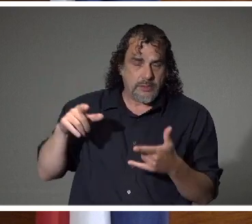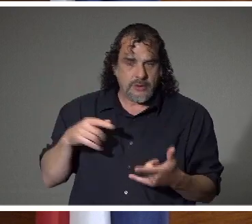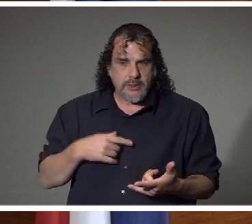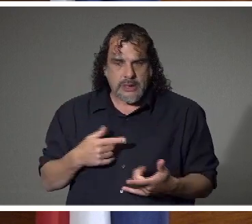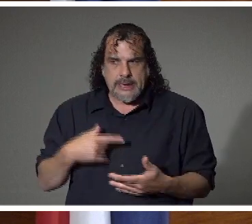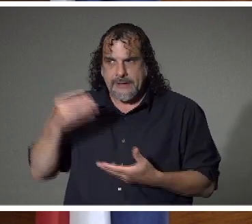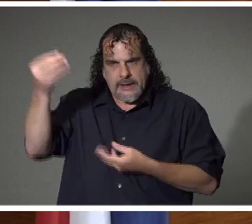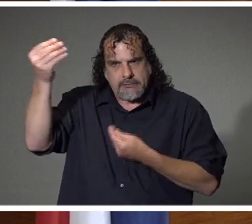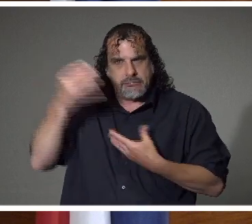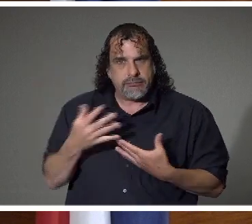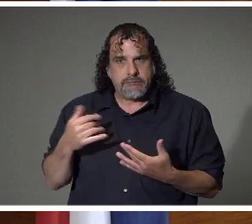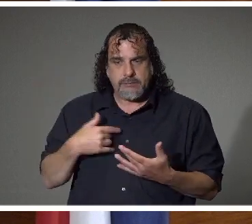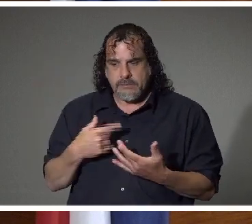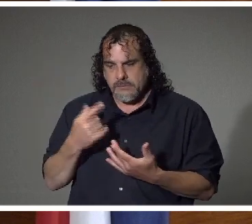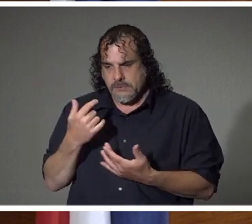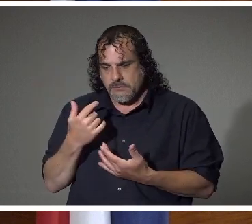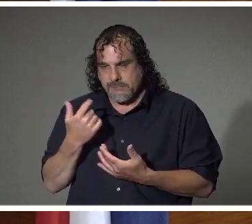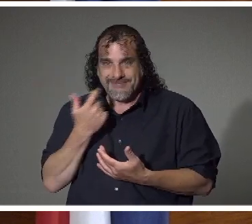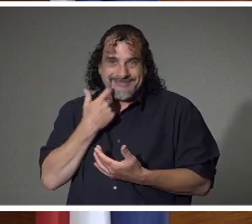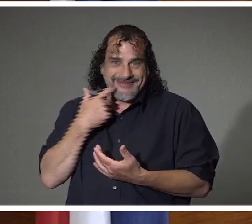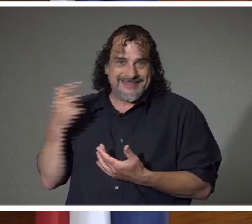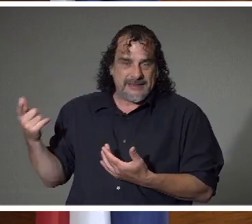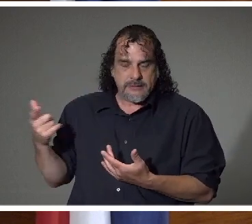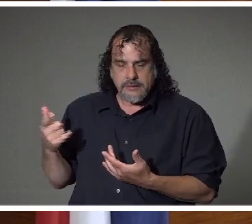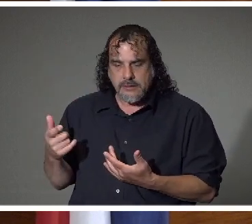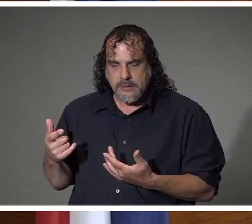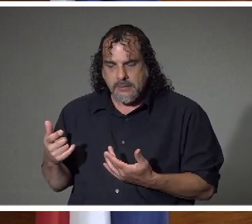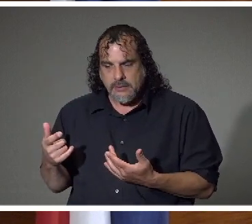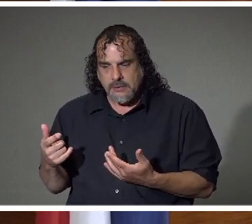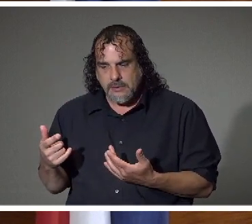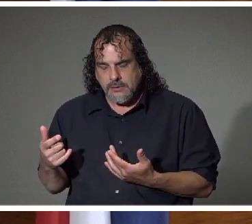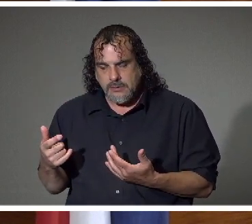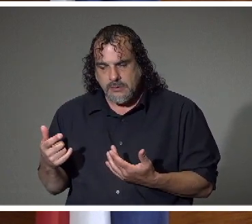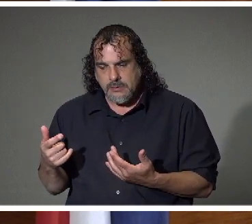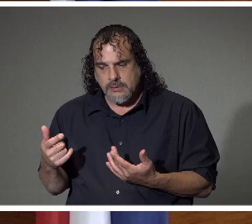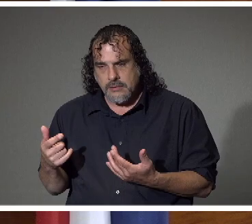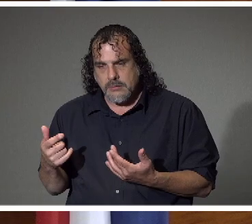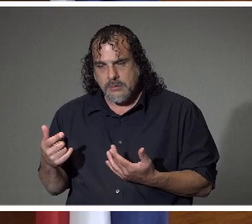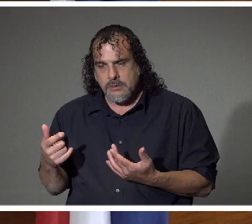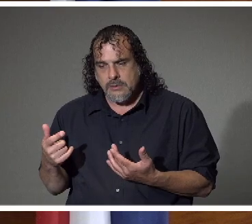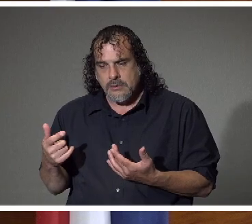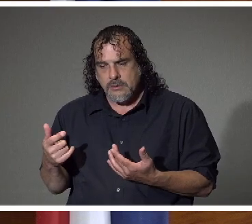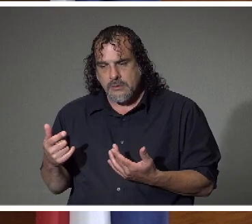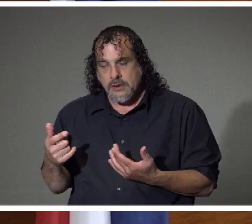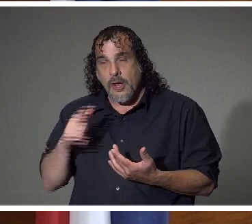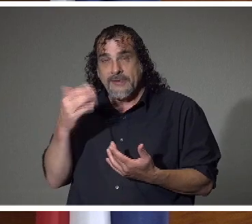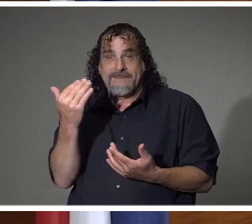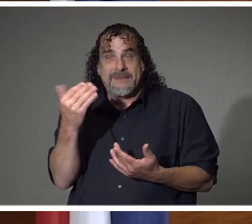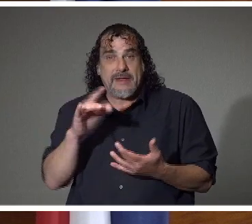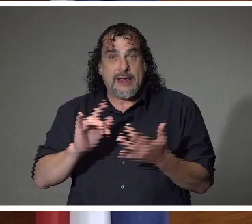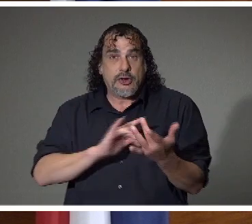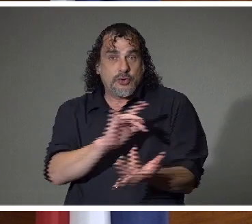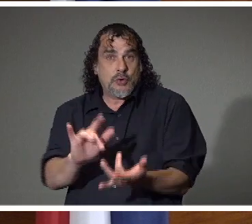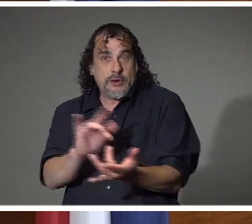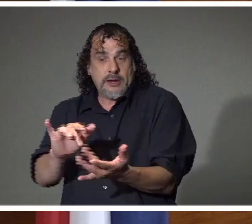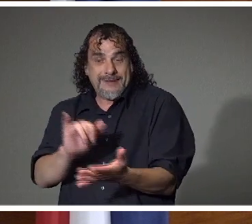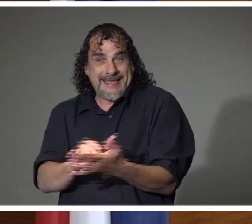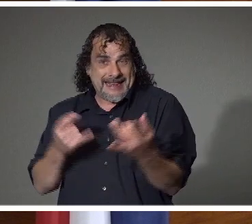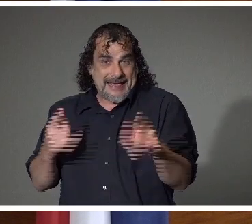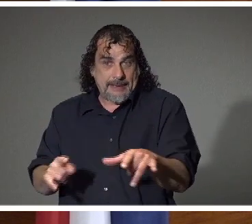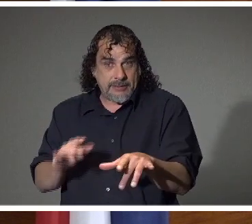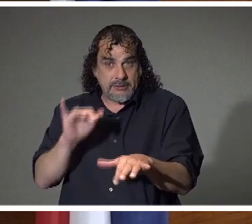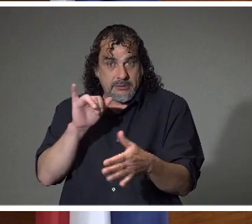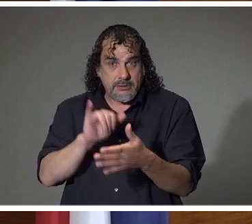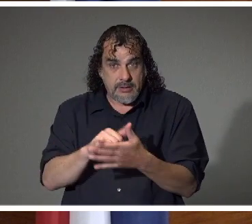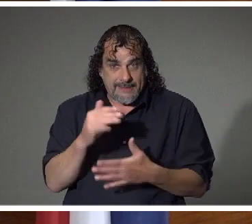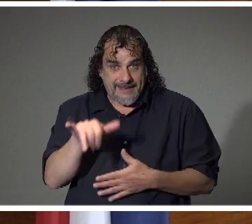earlier today before walking in here, and of the nearly 15 tornadoes that occurred on Easter Sunday, it